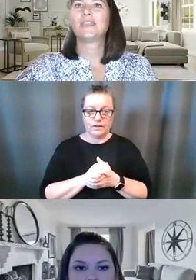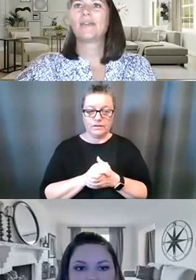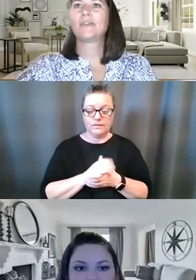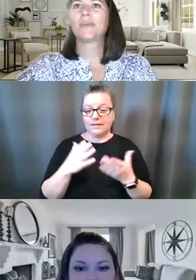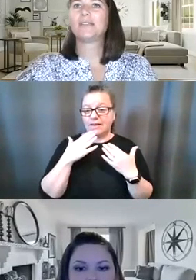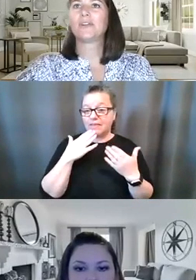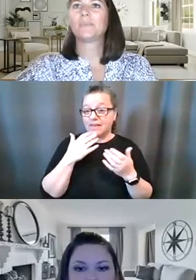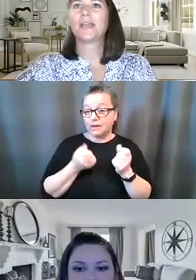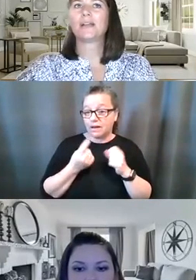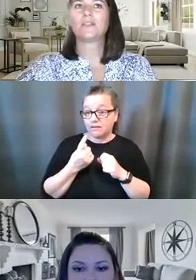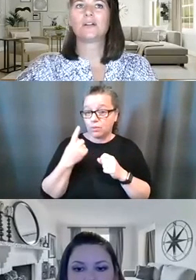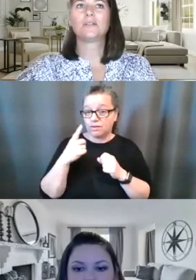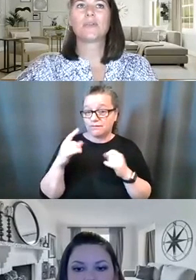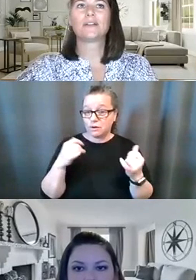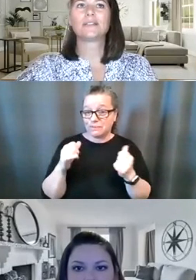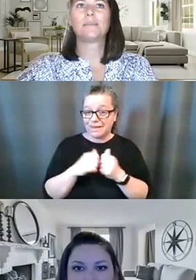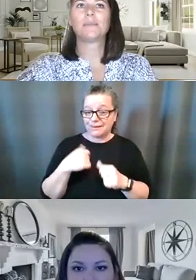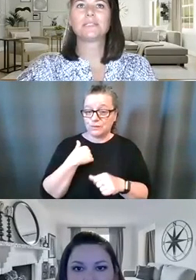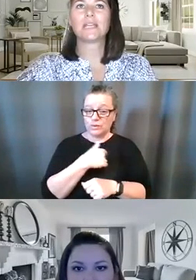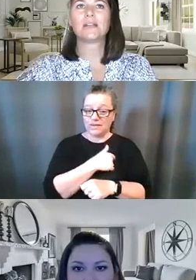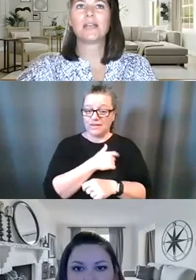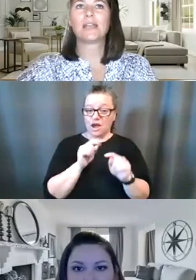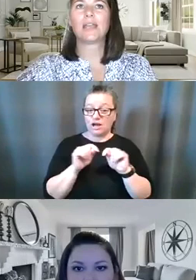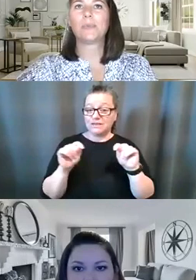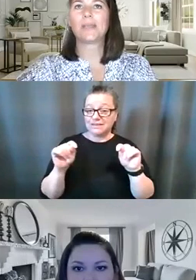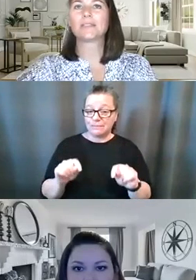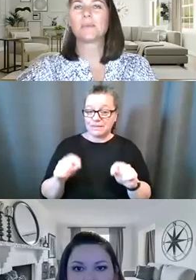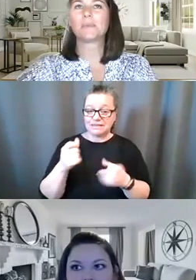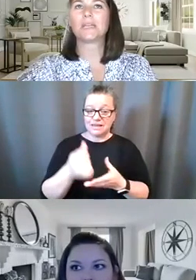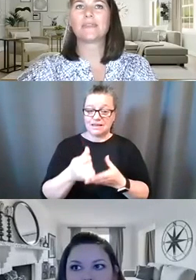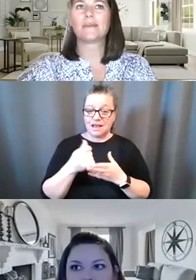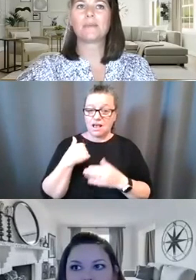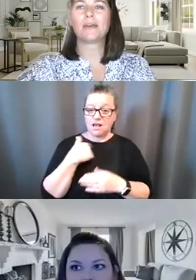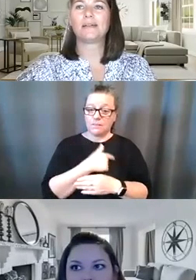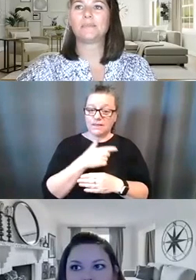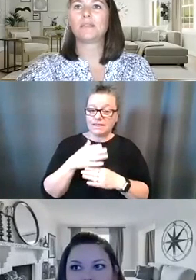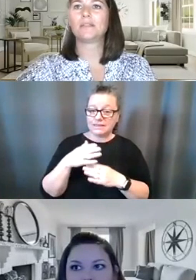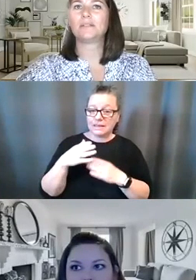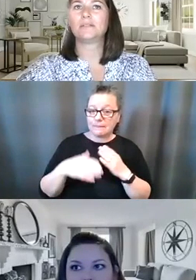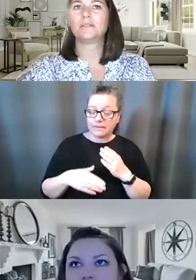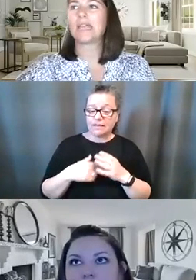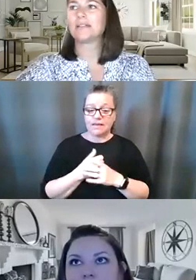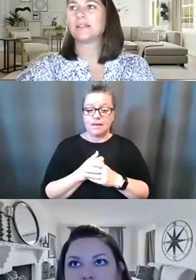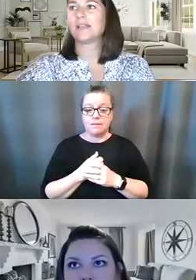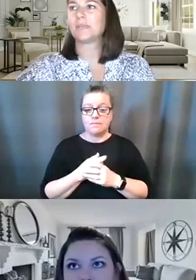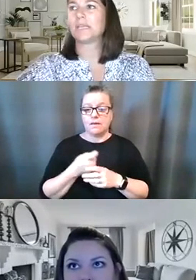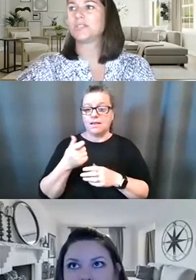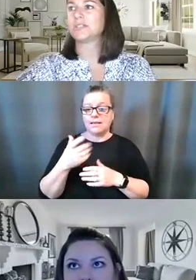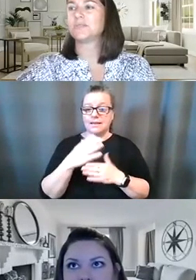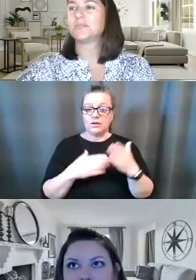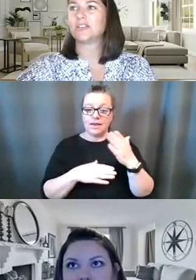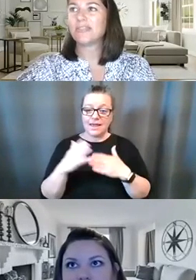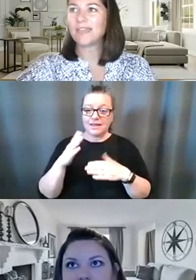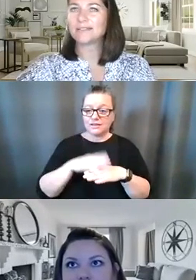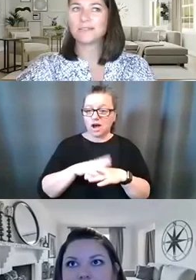Thank you, everybody, for playing along with our templates there and helping us complete them. A little hands-on application is